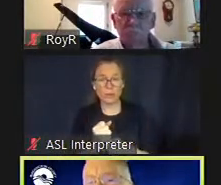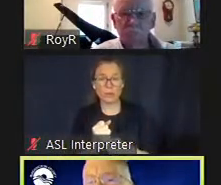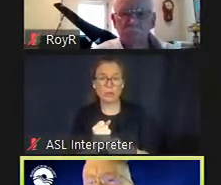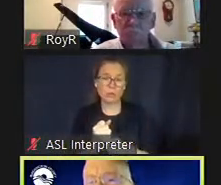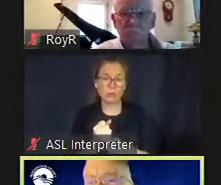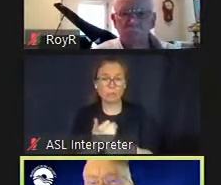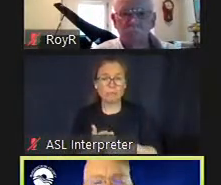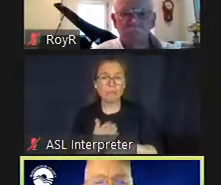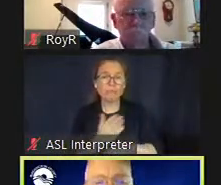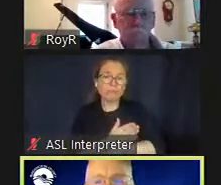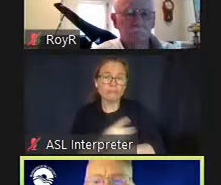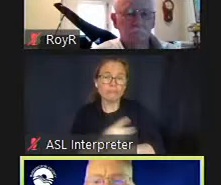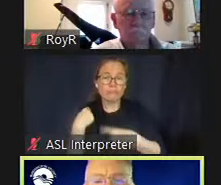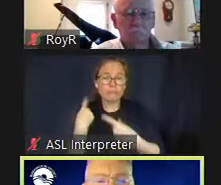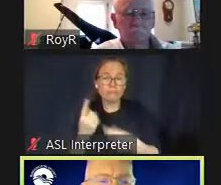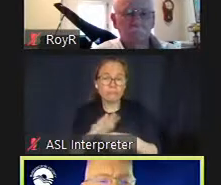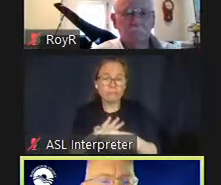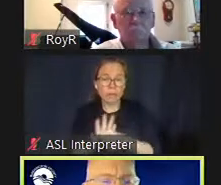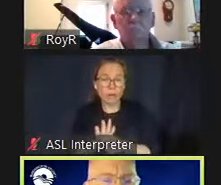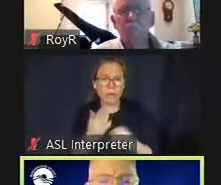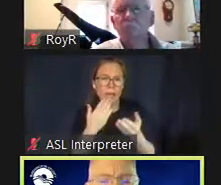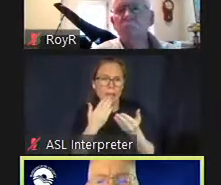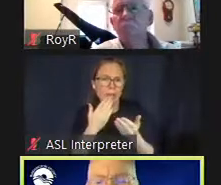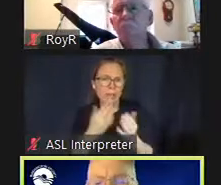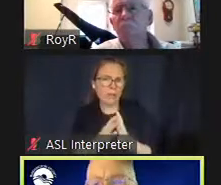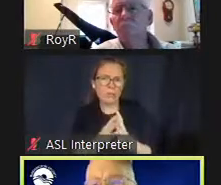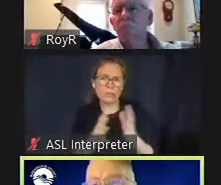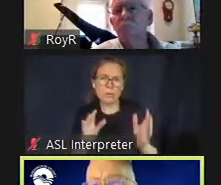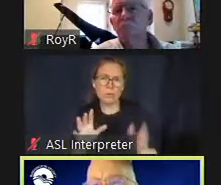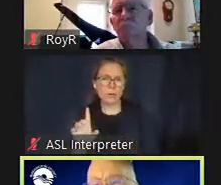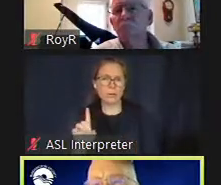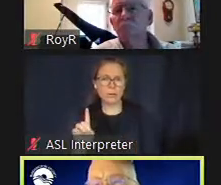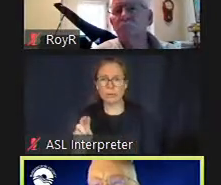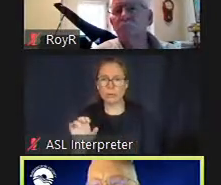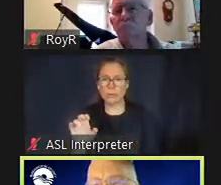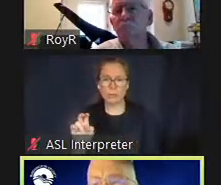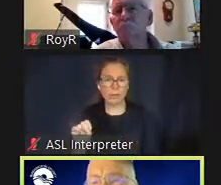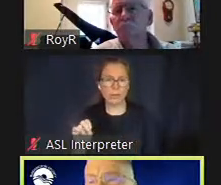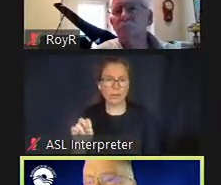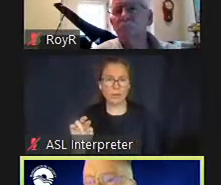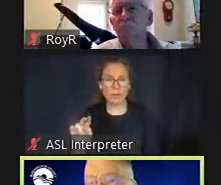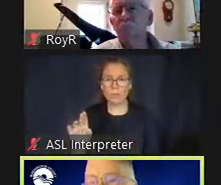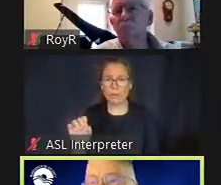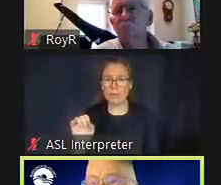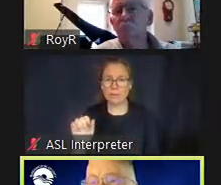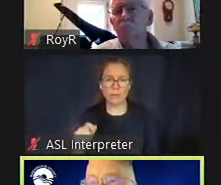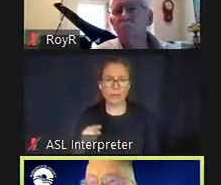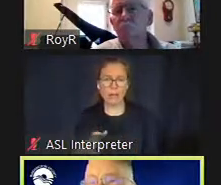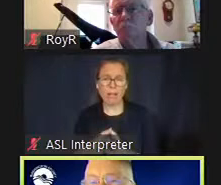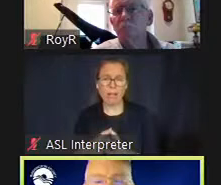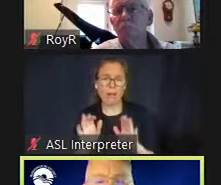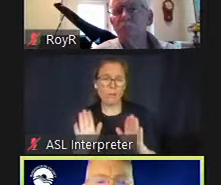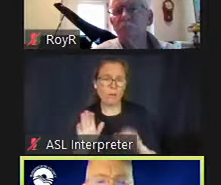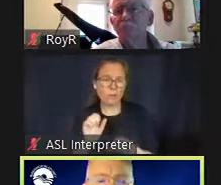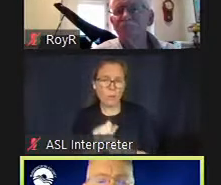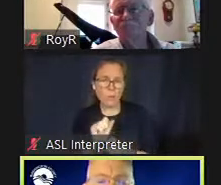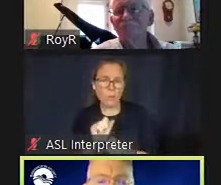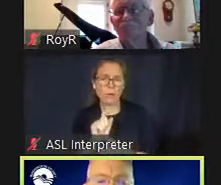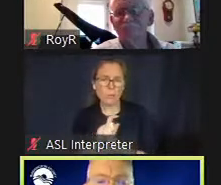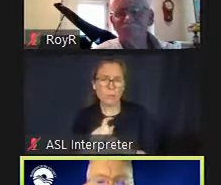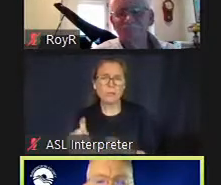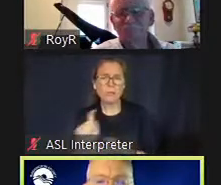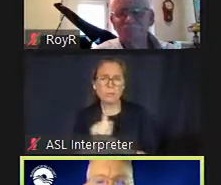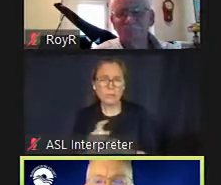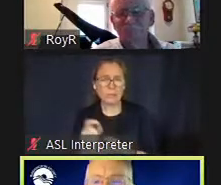very much, Dorian Russell. You've done great work for many, many weeks and months, really, helping